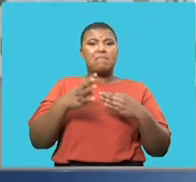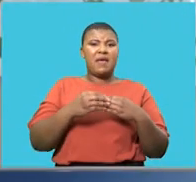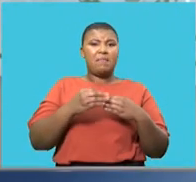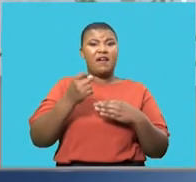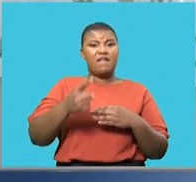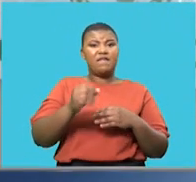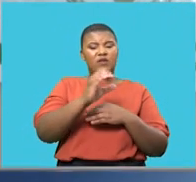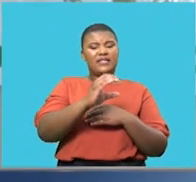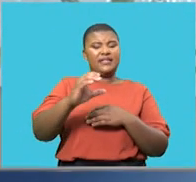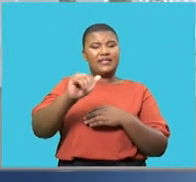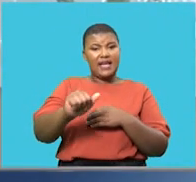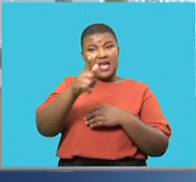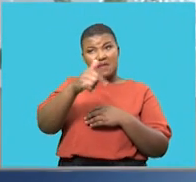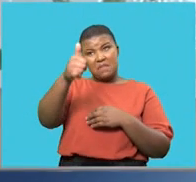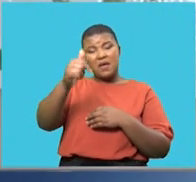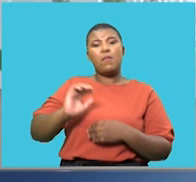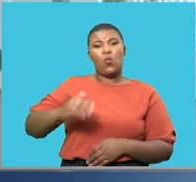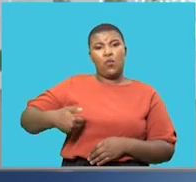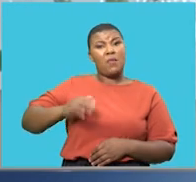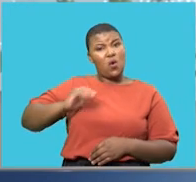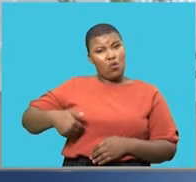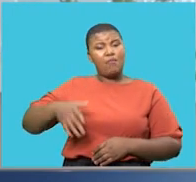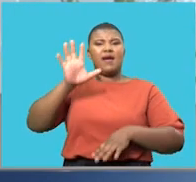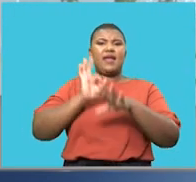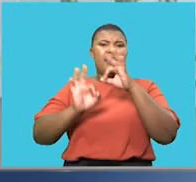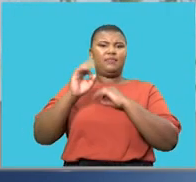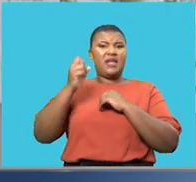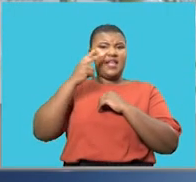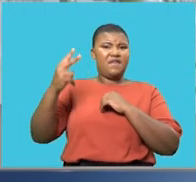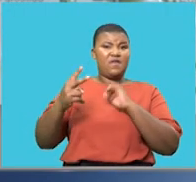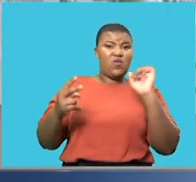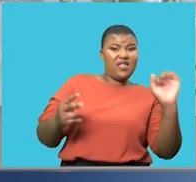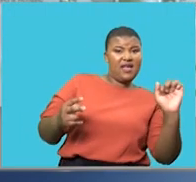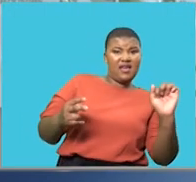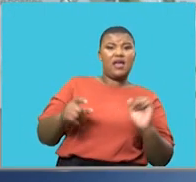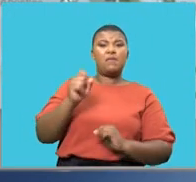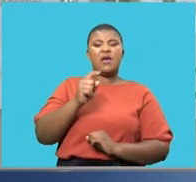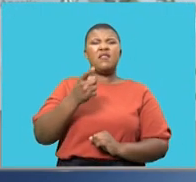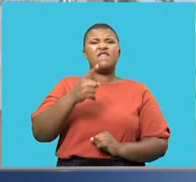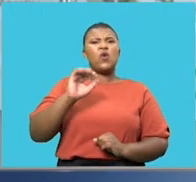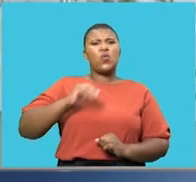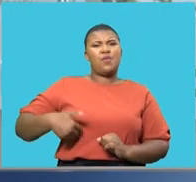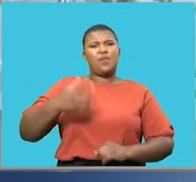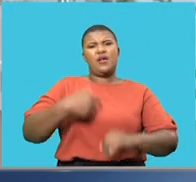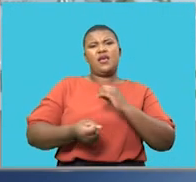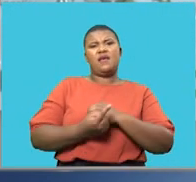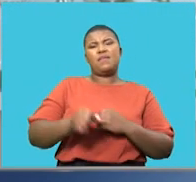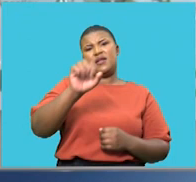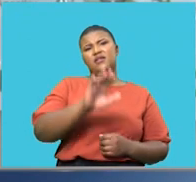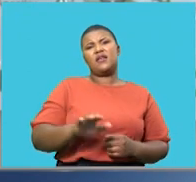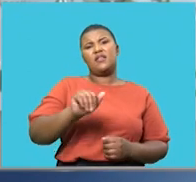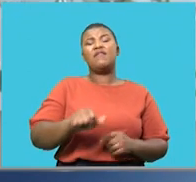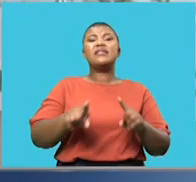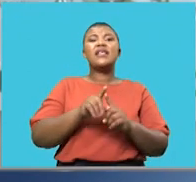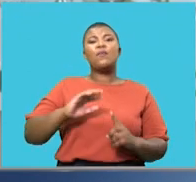of Churches in Africa, you know, who is a woman, and she gives us her view on the current state of women and what a woman's